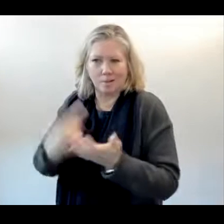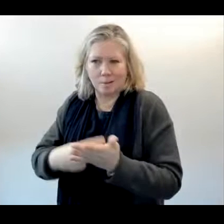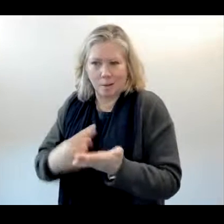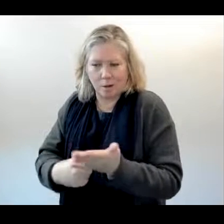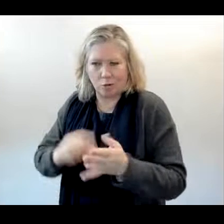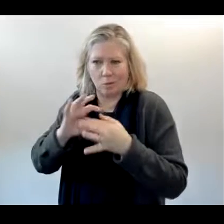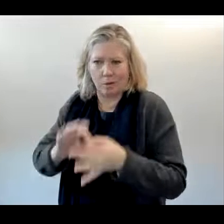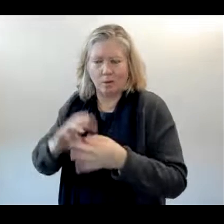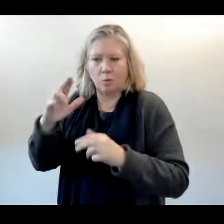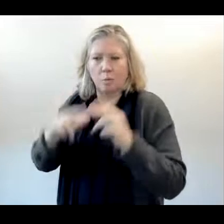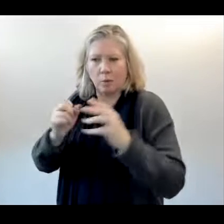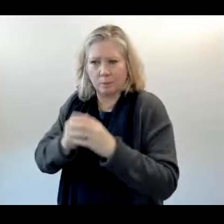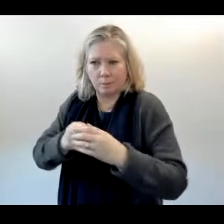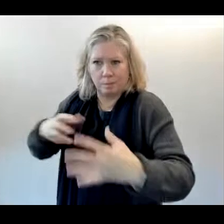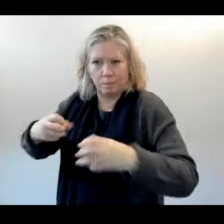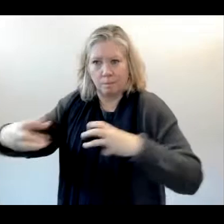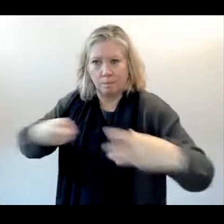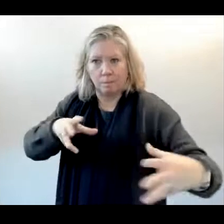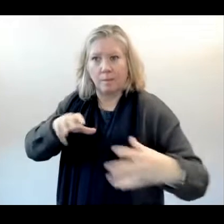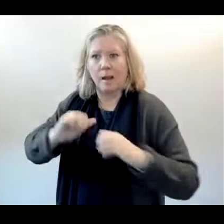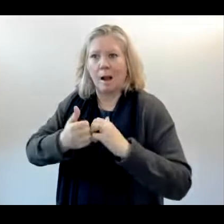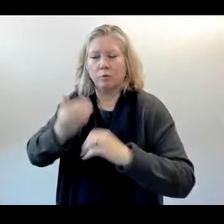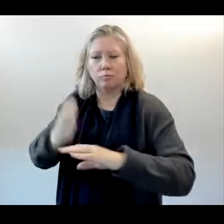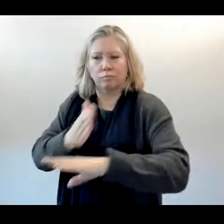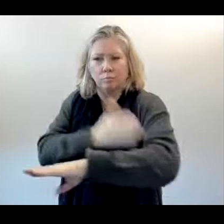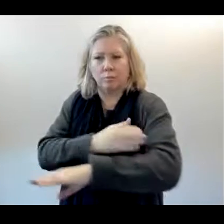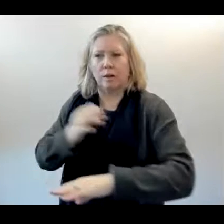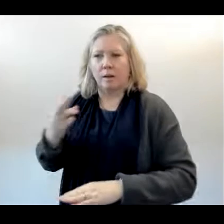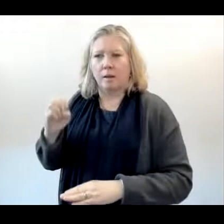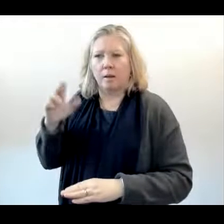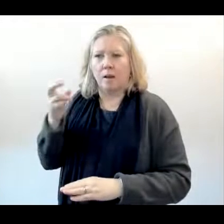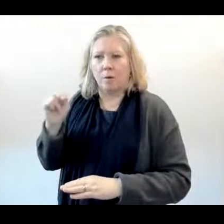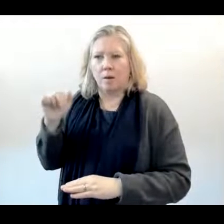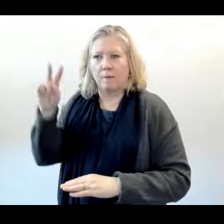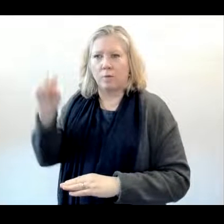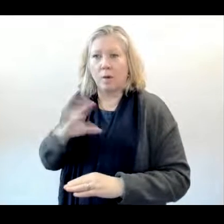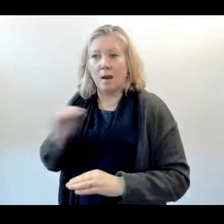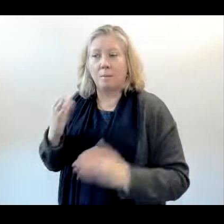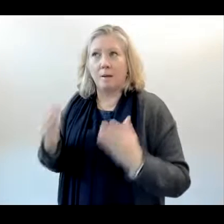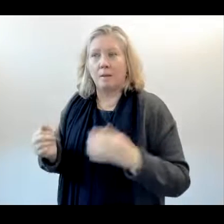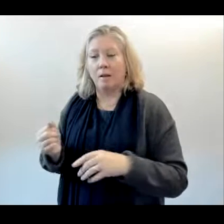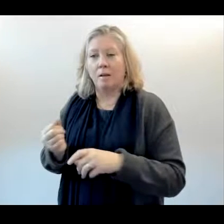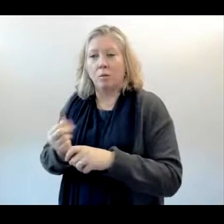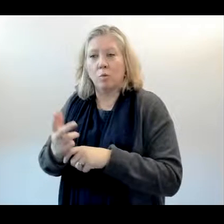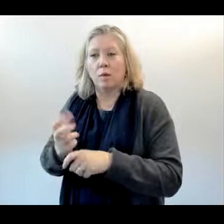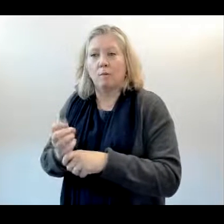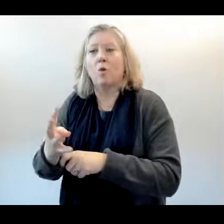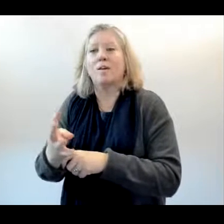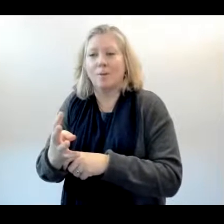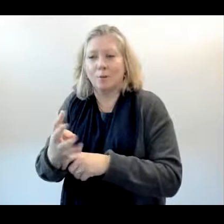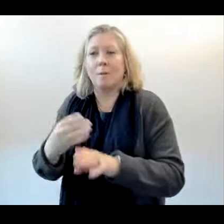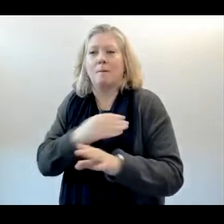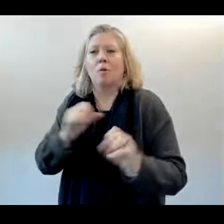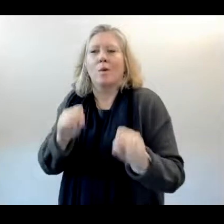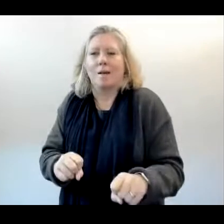the building out potentially of Ahearn Avenue. And in fact, we're probably about 3-4 years away, unfortunately, from being able